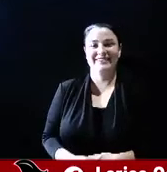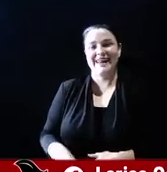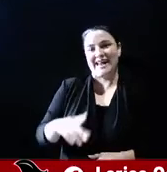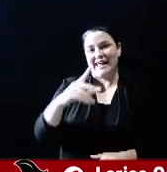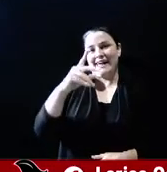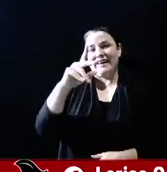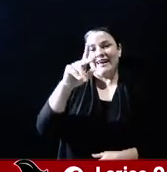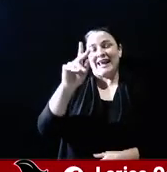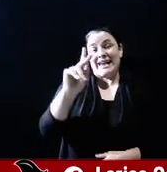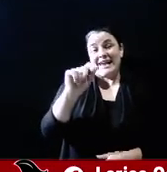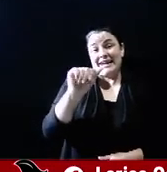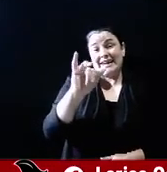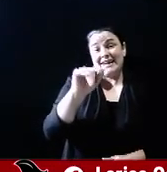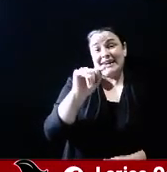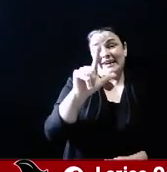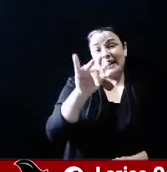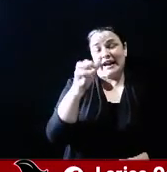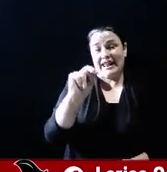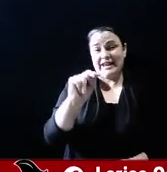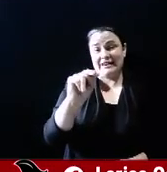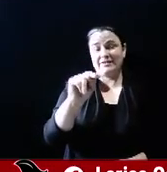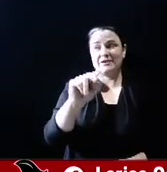Caitlin Michelle Lemus.